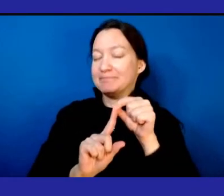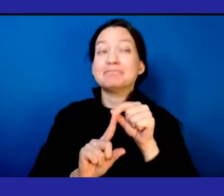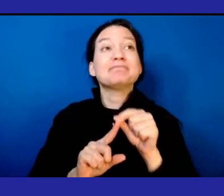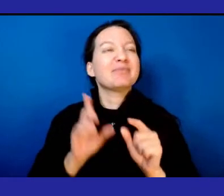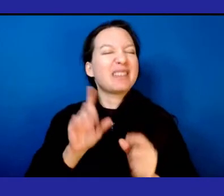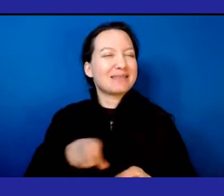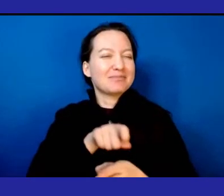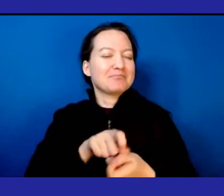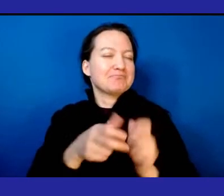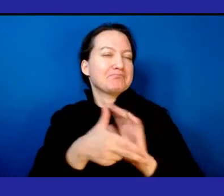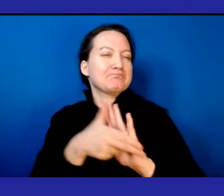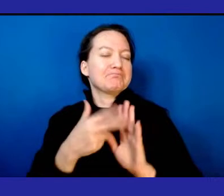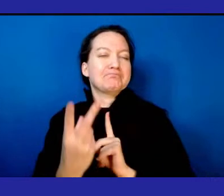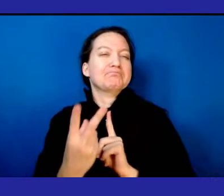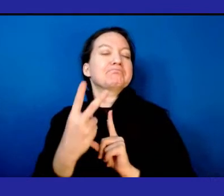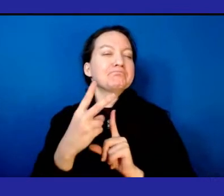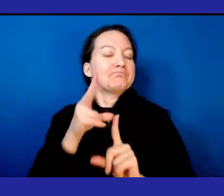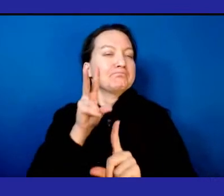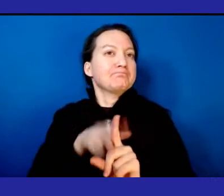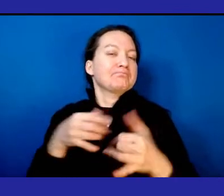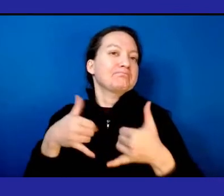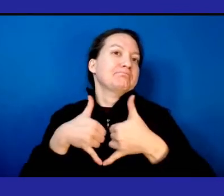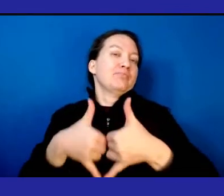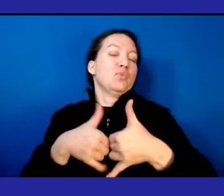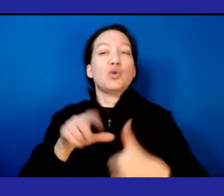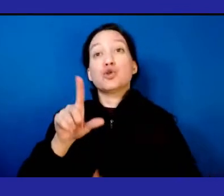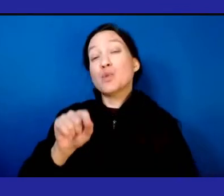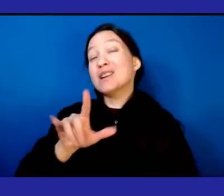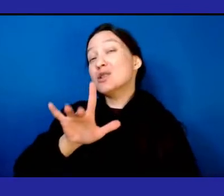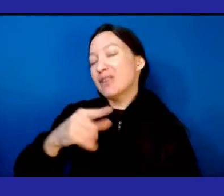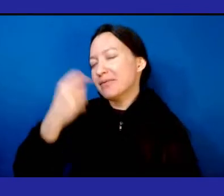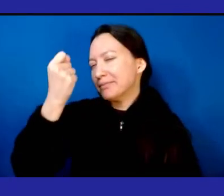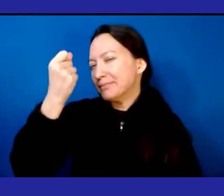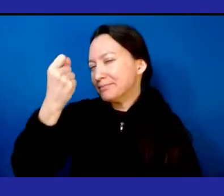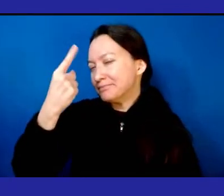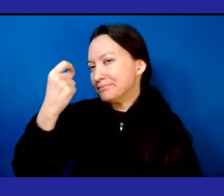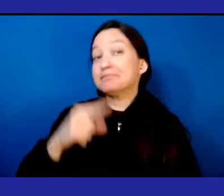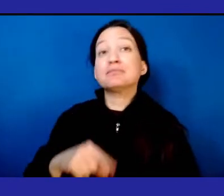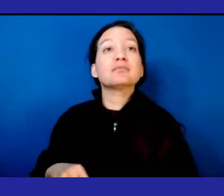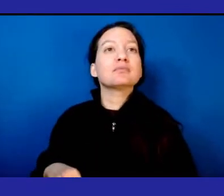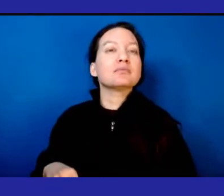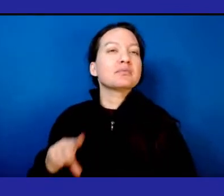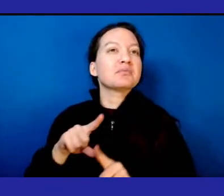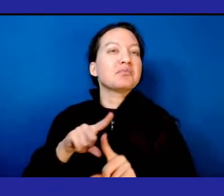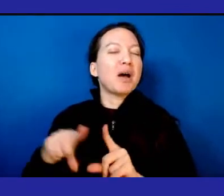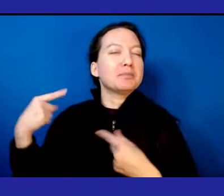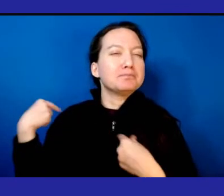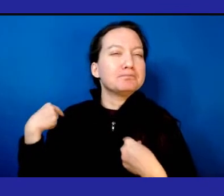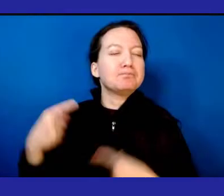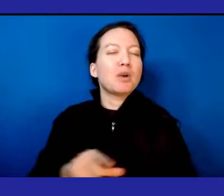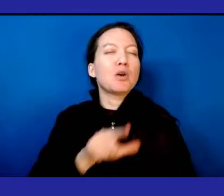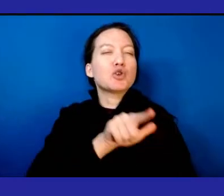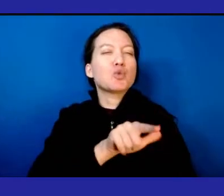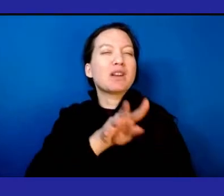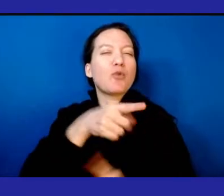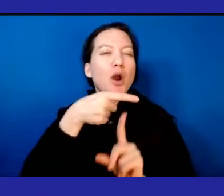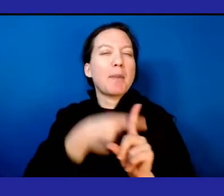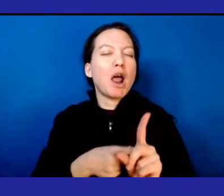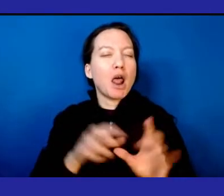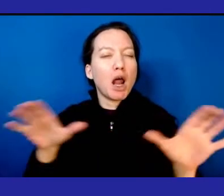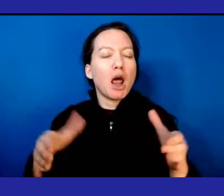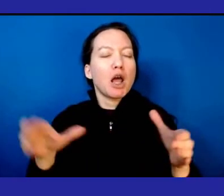was awarded in 2025. However, it was a 24-month organizational journey to